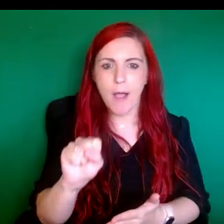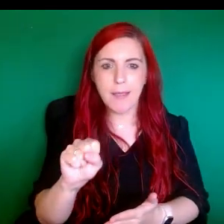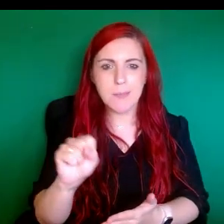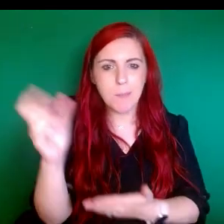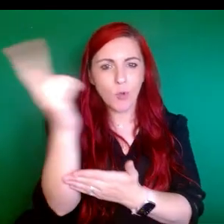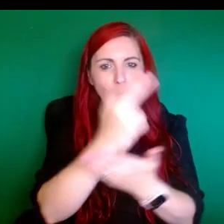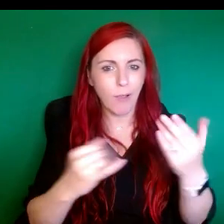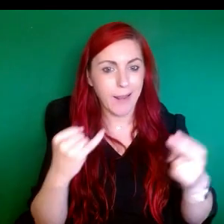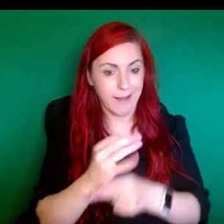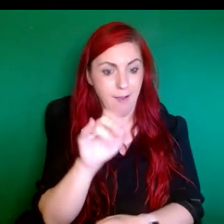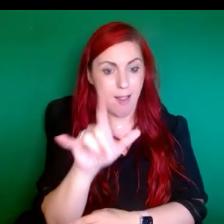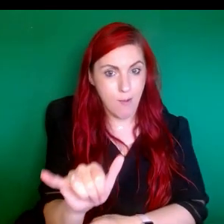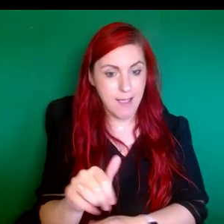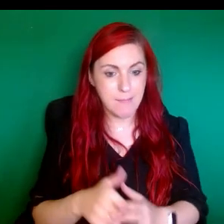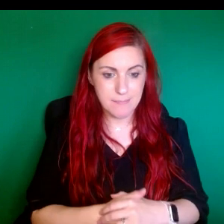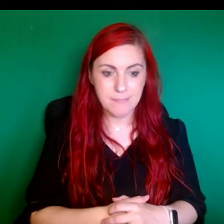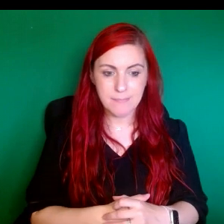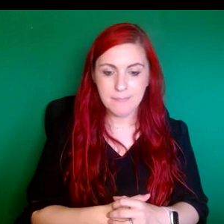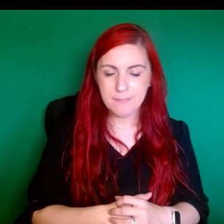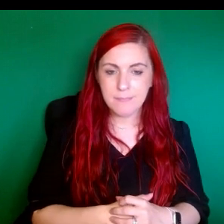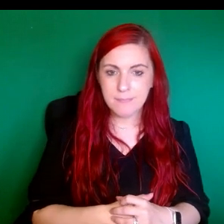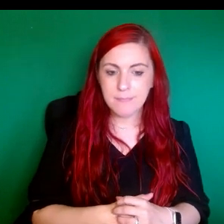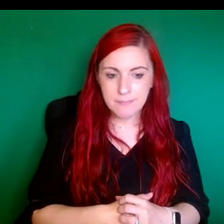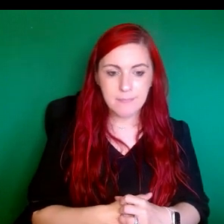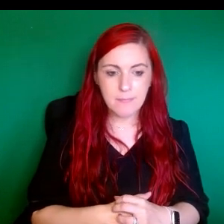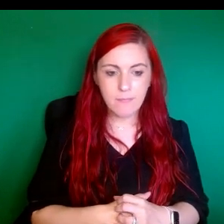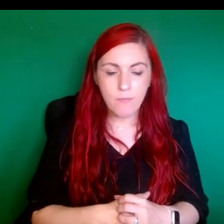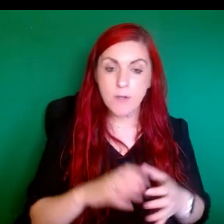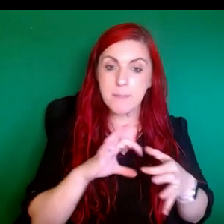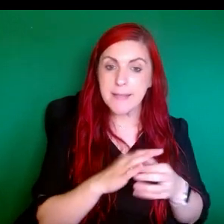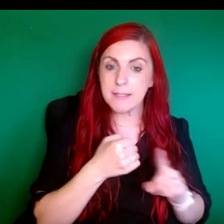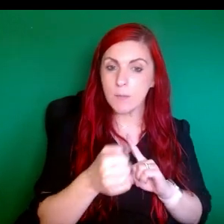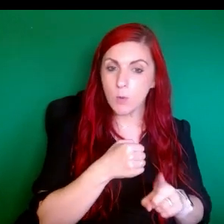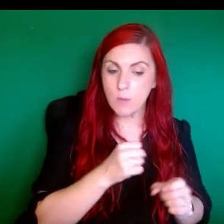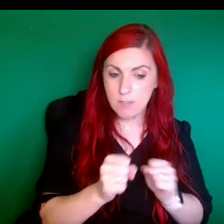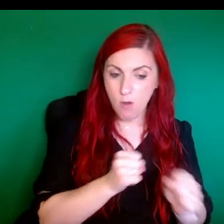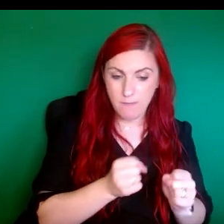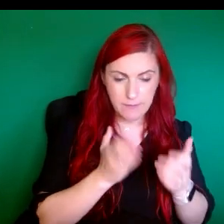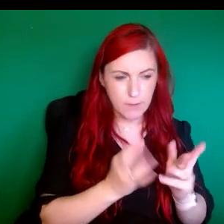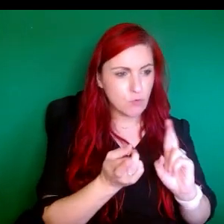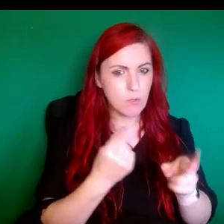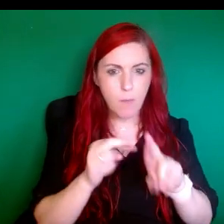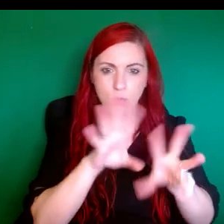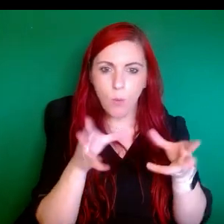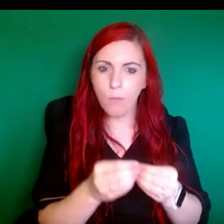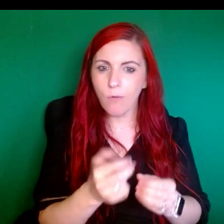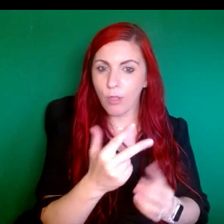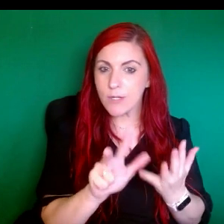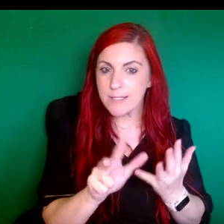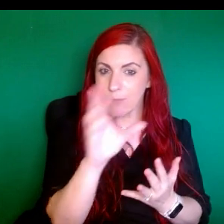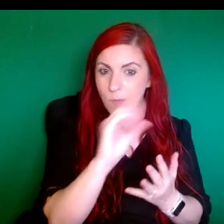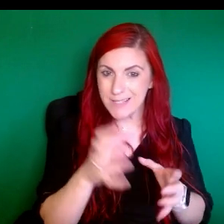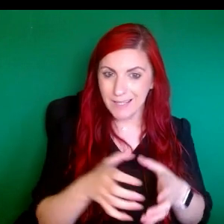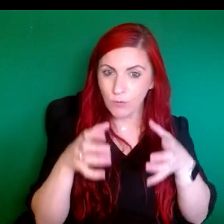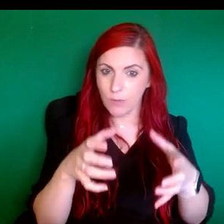Our domestic abuse service responded to an overall 37% increase in demand, including an